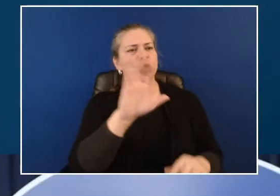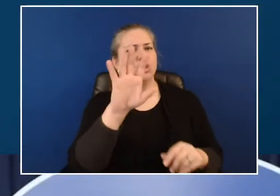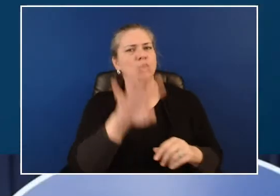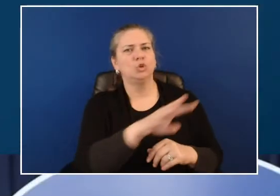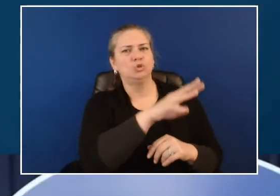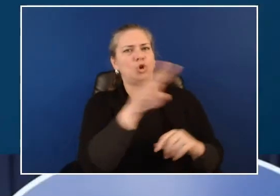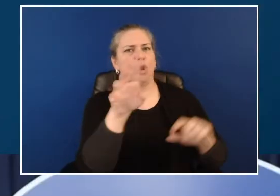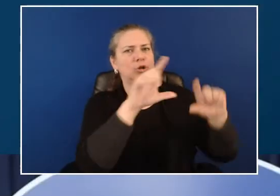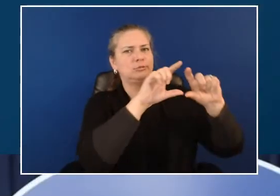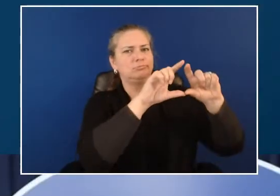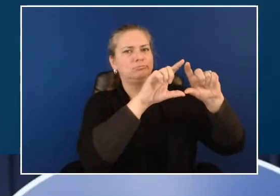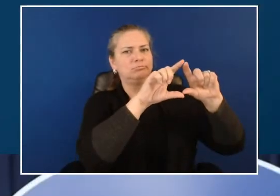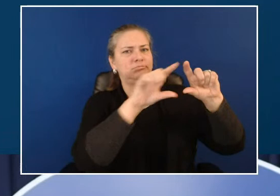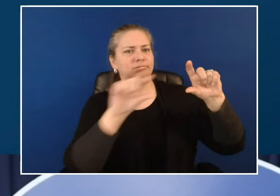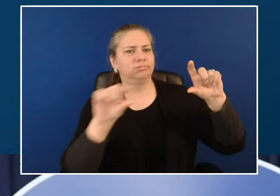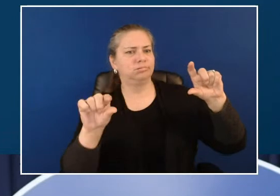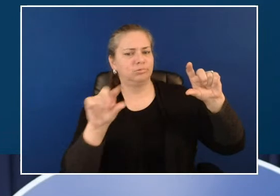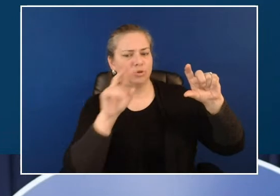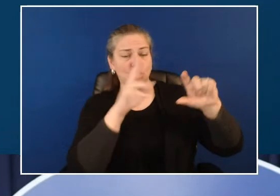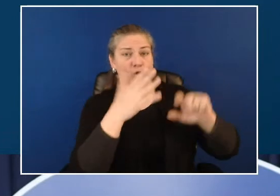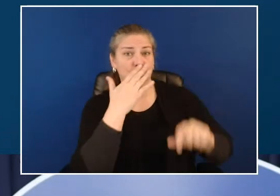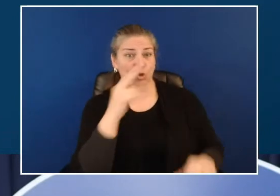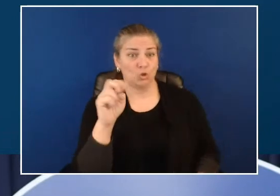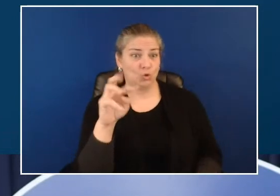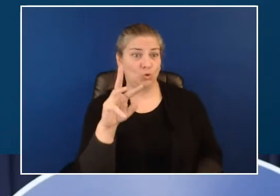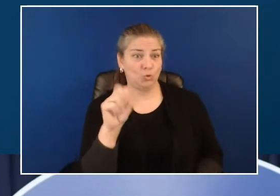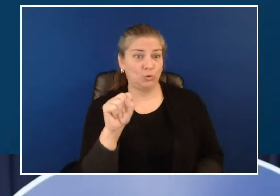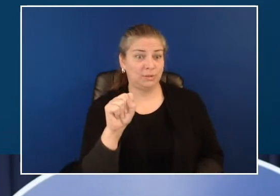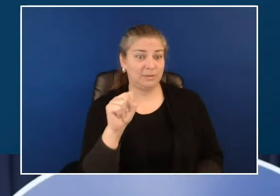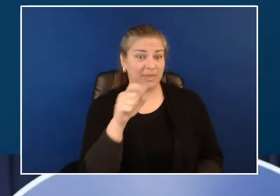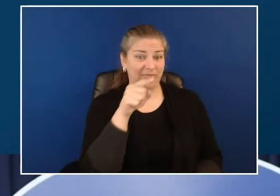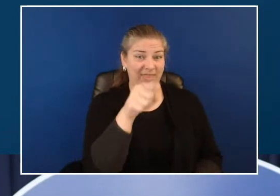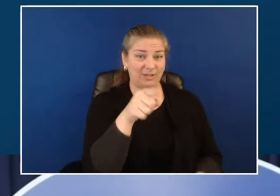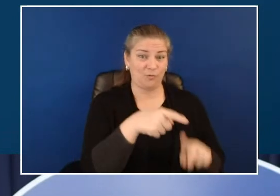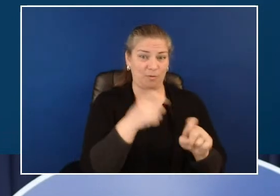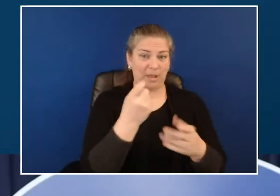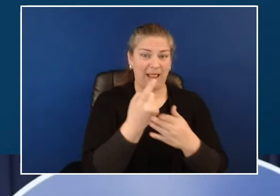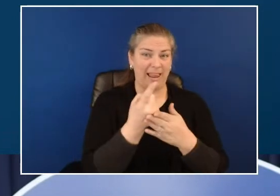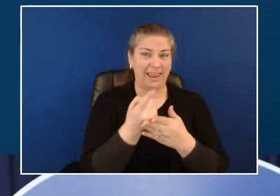also good news, except that is from last week.